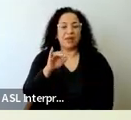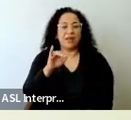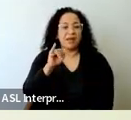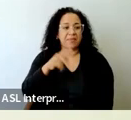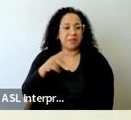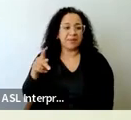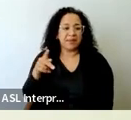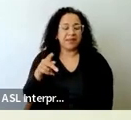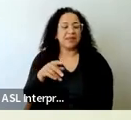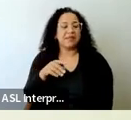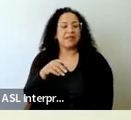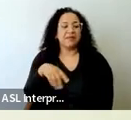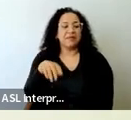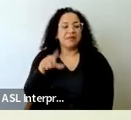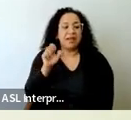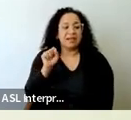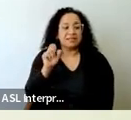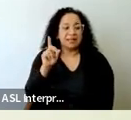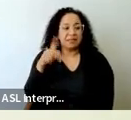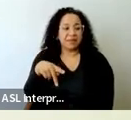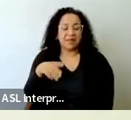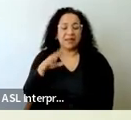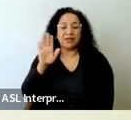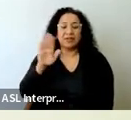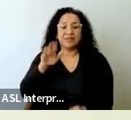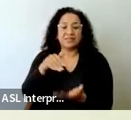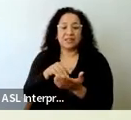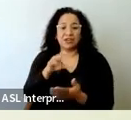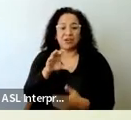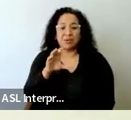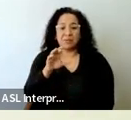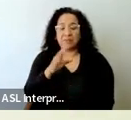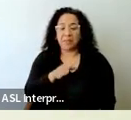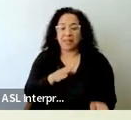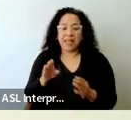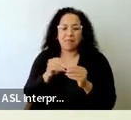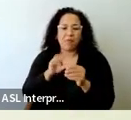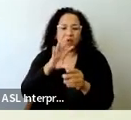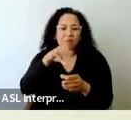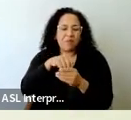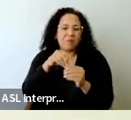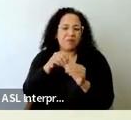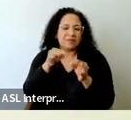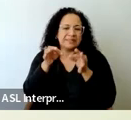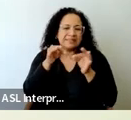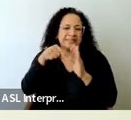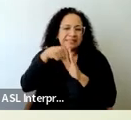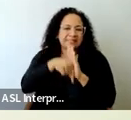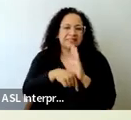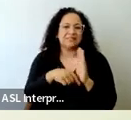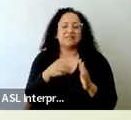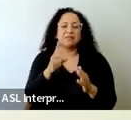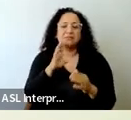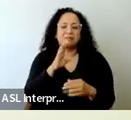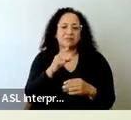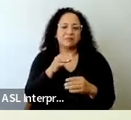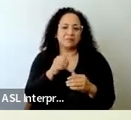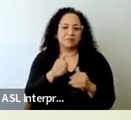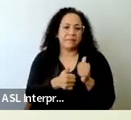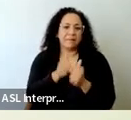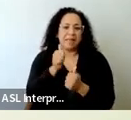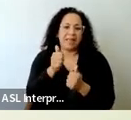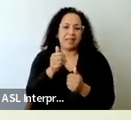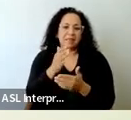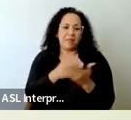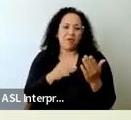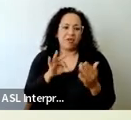the person-centered plans are more comprehensive or detailed and is considered a staple or main ingredient of